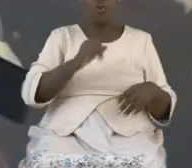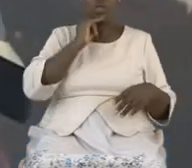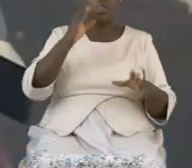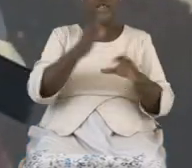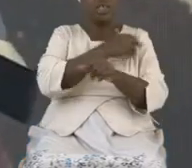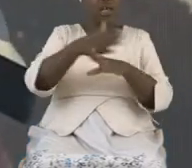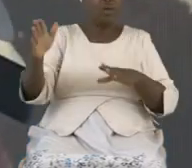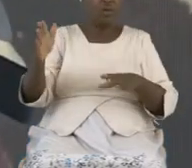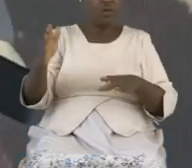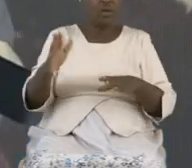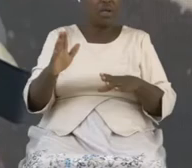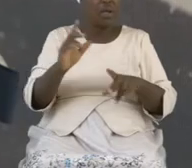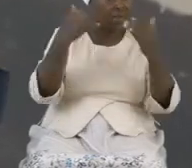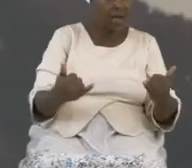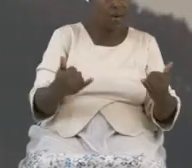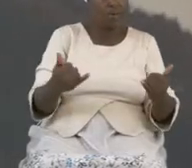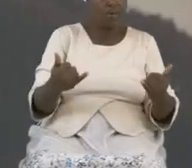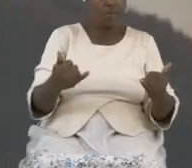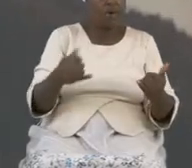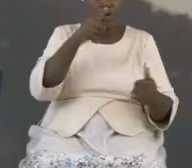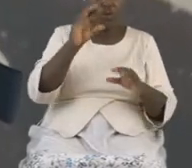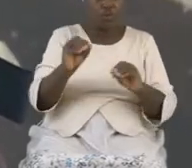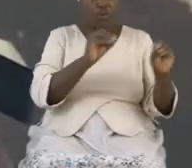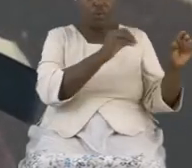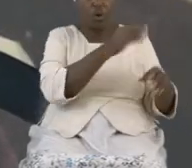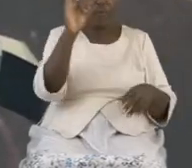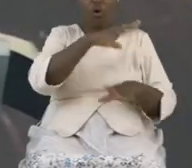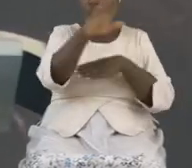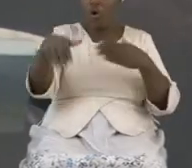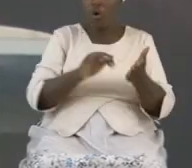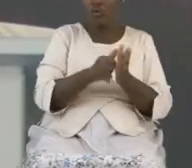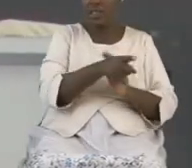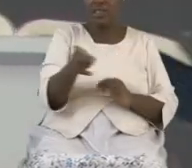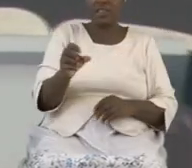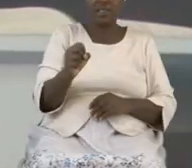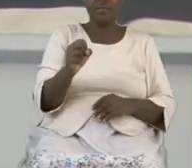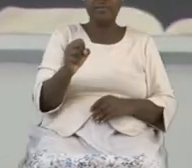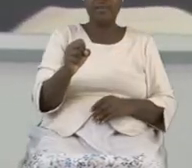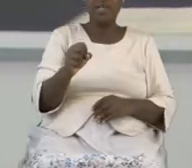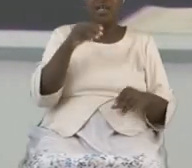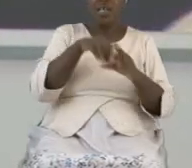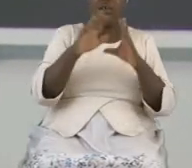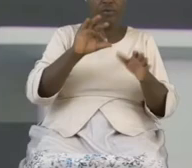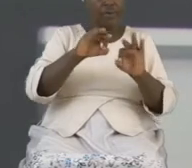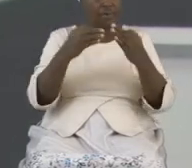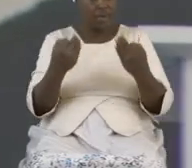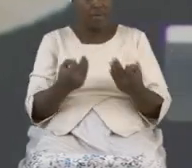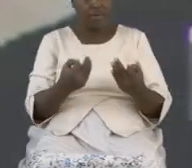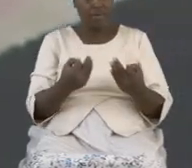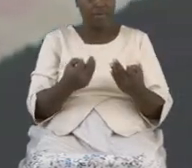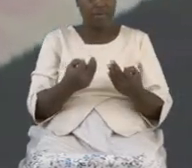but now you put off all this in your family,